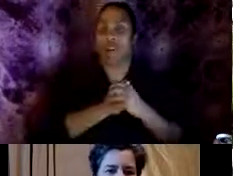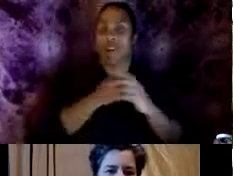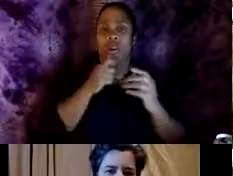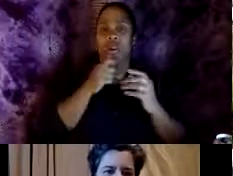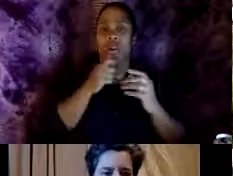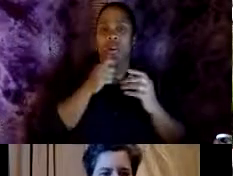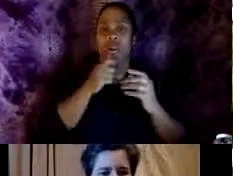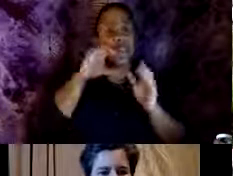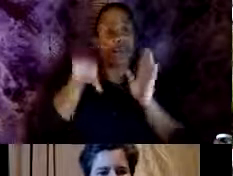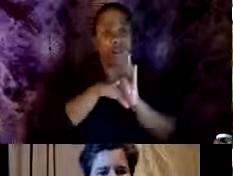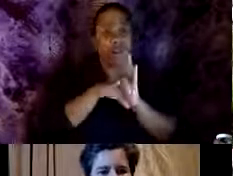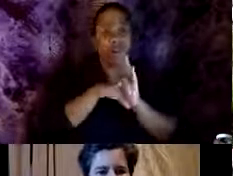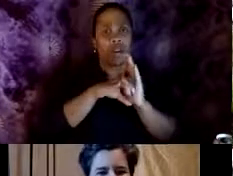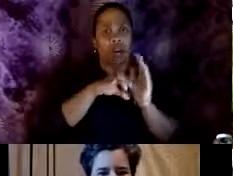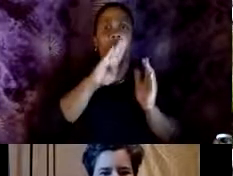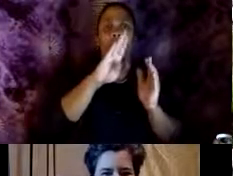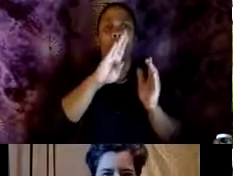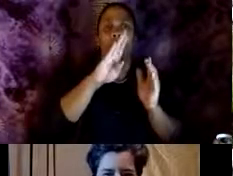Oh, Baron Woof Woof.